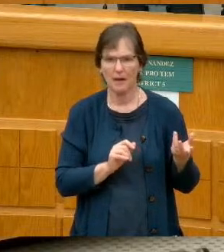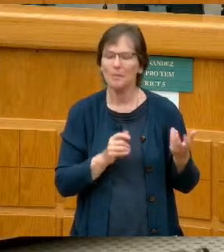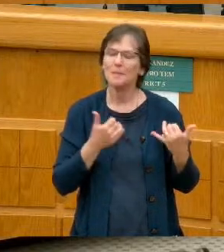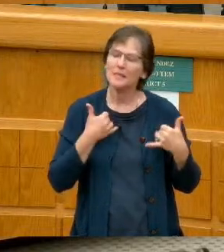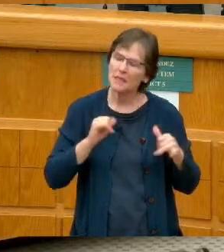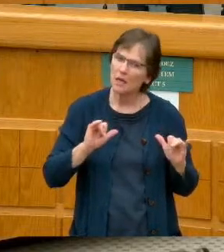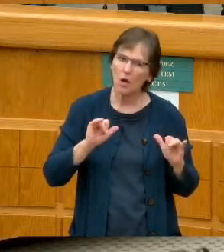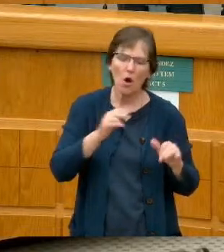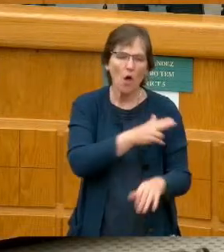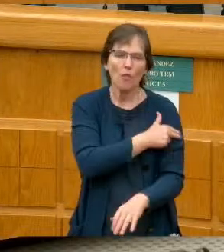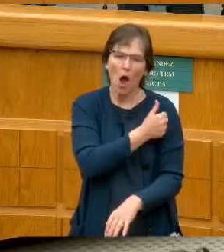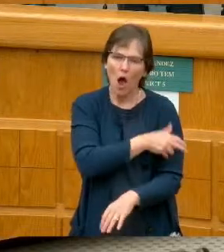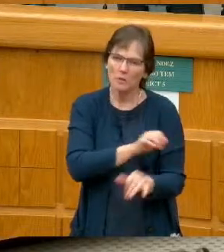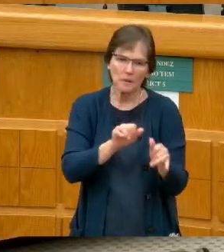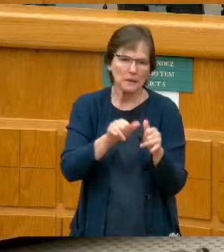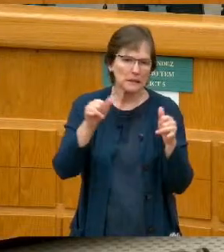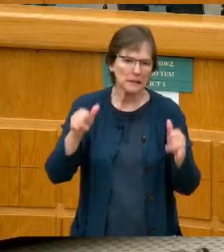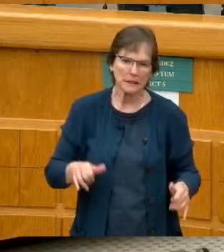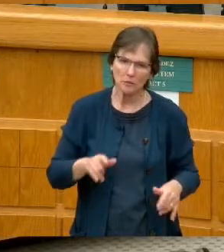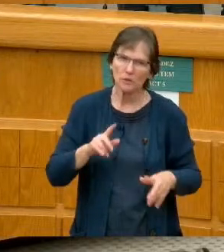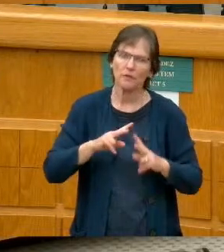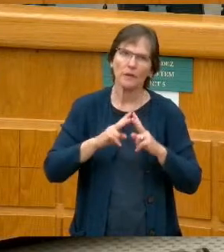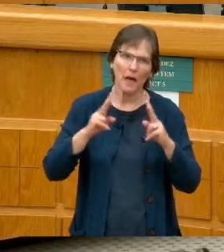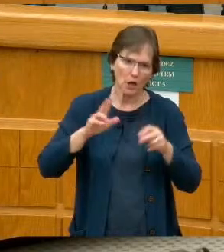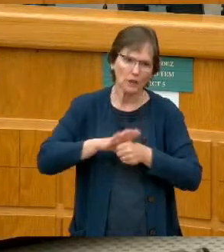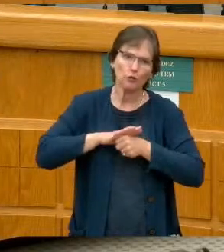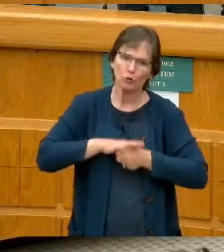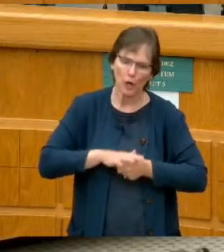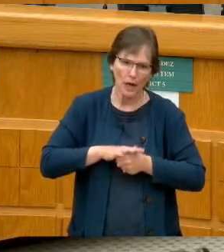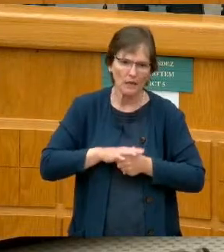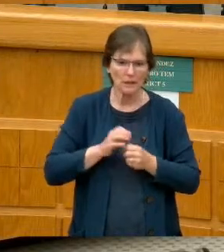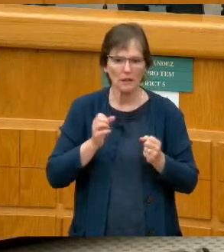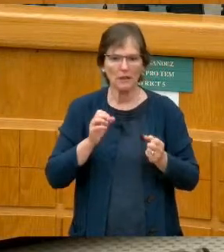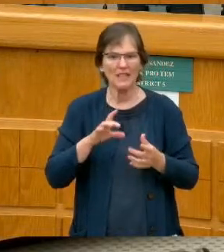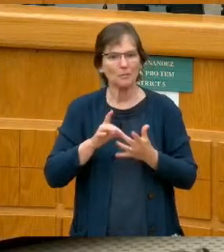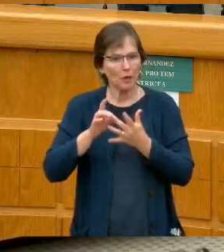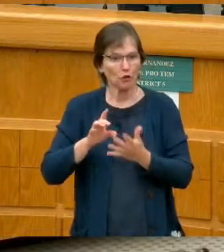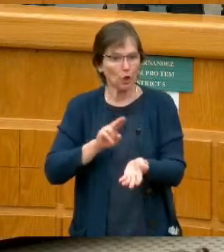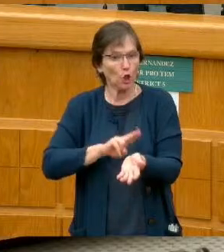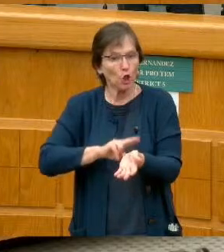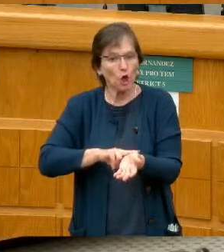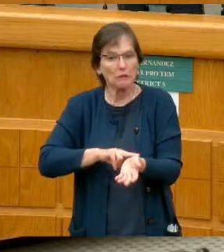hospital systems, and especially the nurses and people that are tired working, but